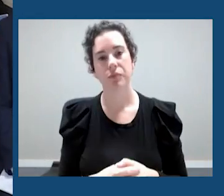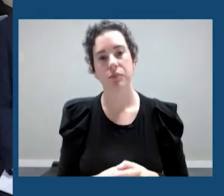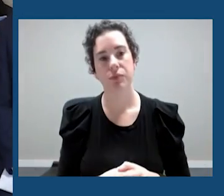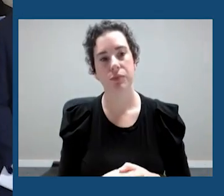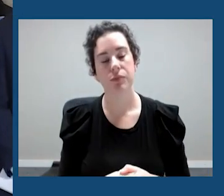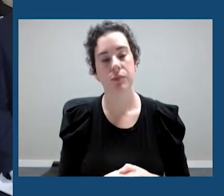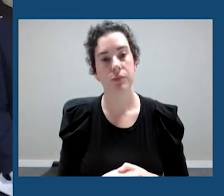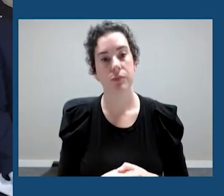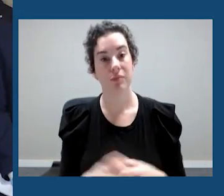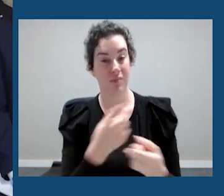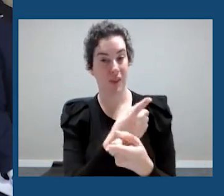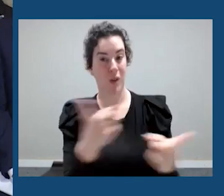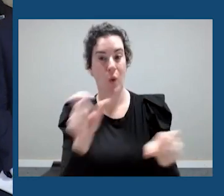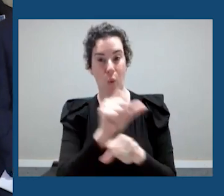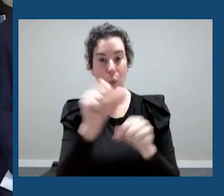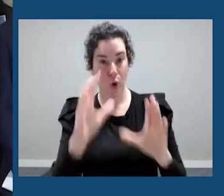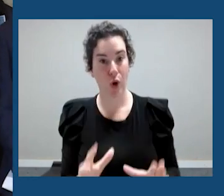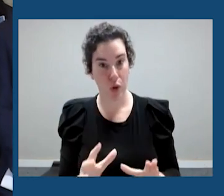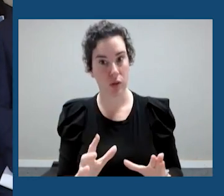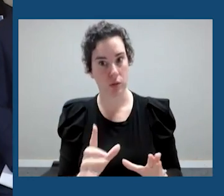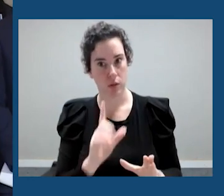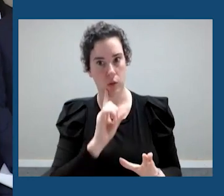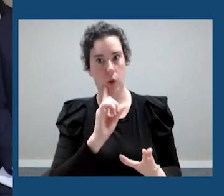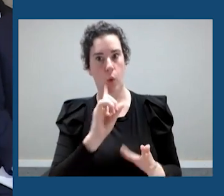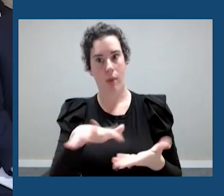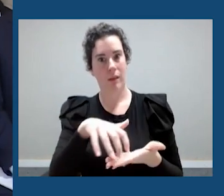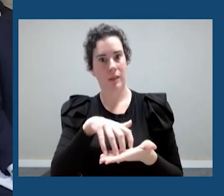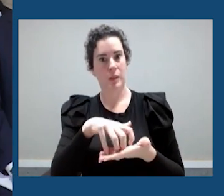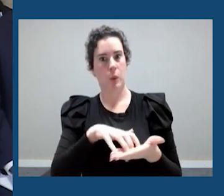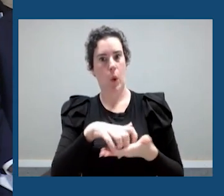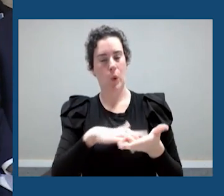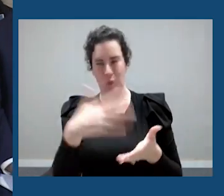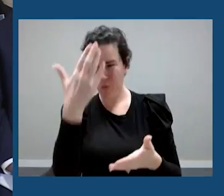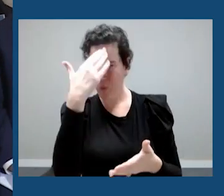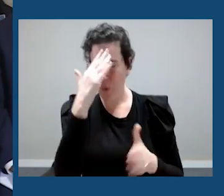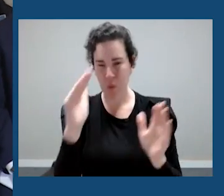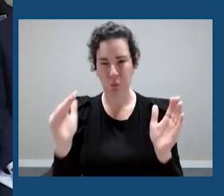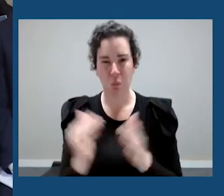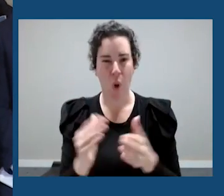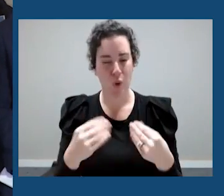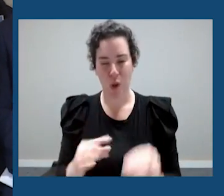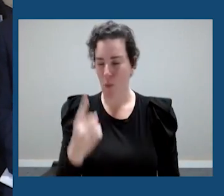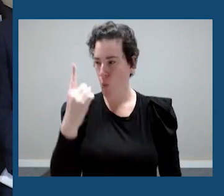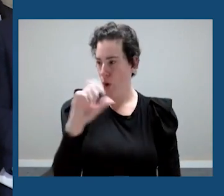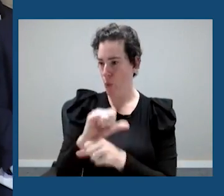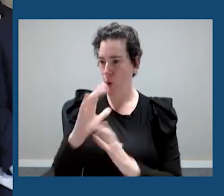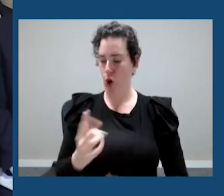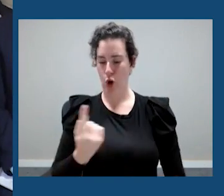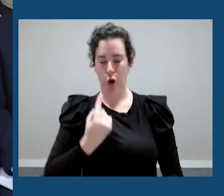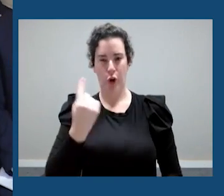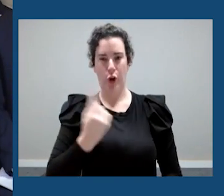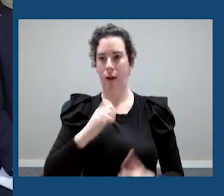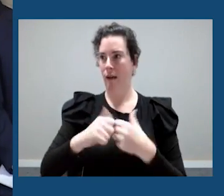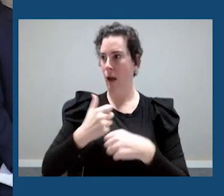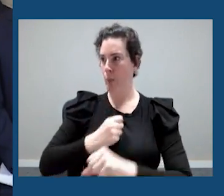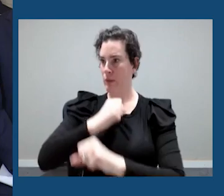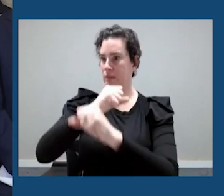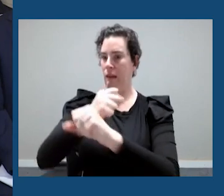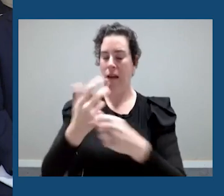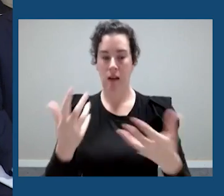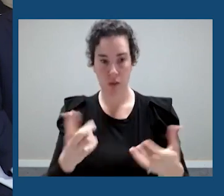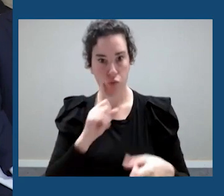These individuals are very exposed, especially in a small shop with just one worker. They don't have any way to protect themselves. They're literally on the front